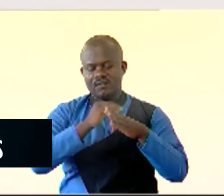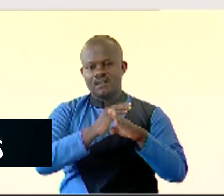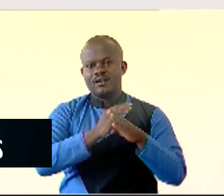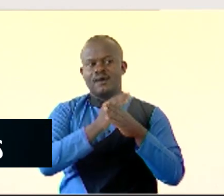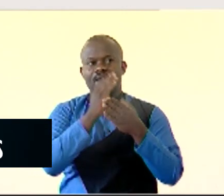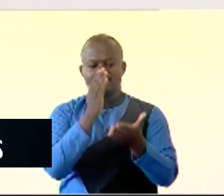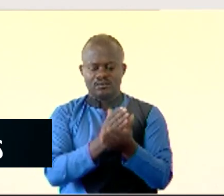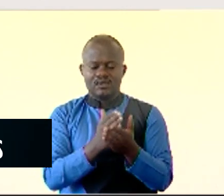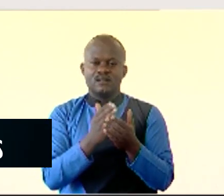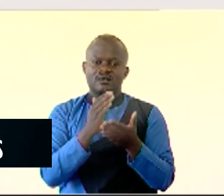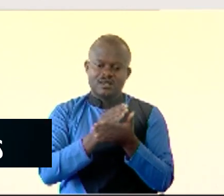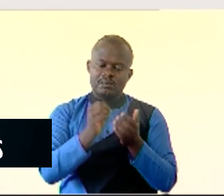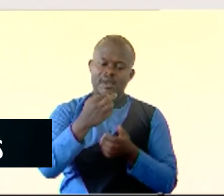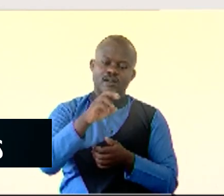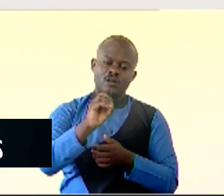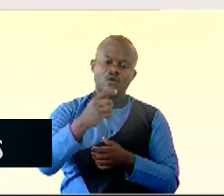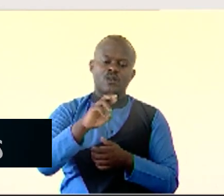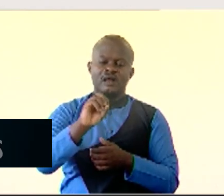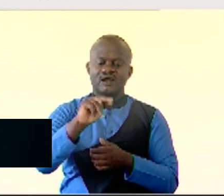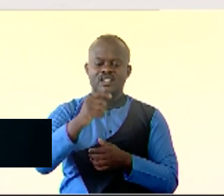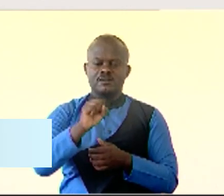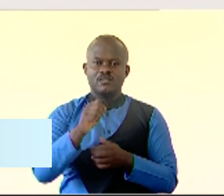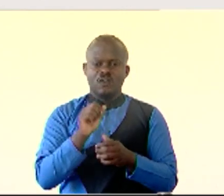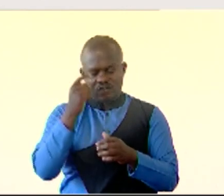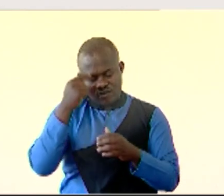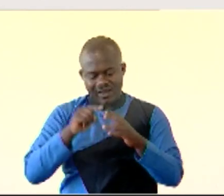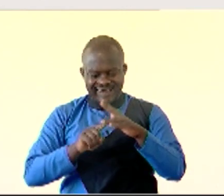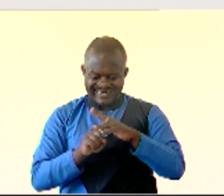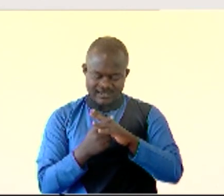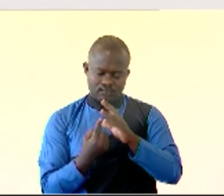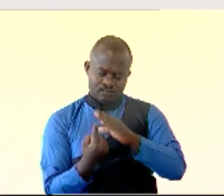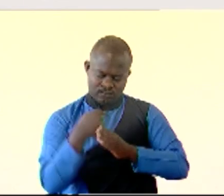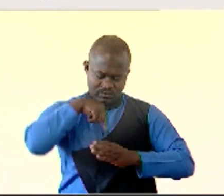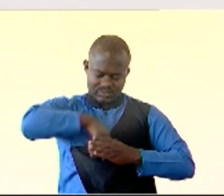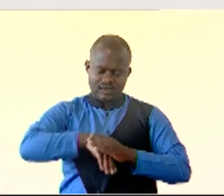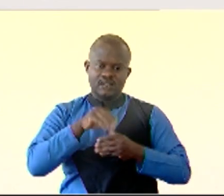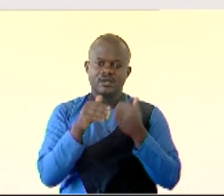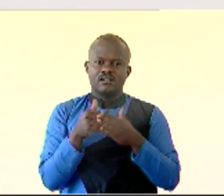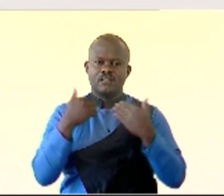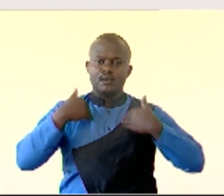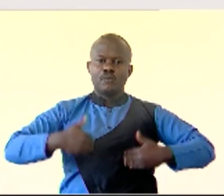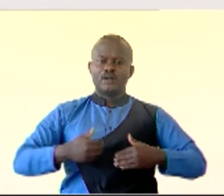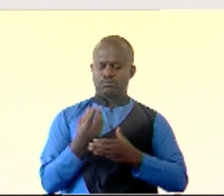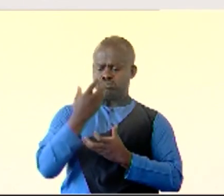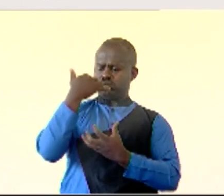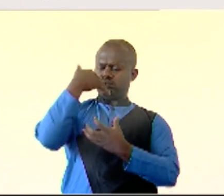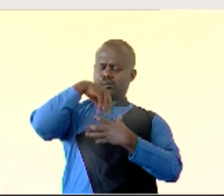harmful microorganisms from entering into the body. I mentioned about the skin, and most of these,